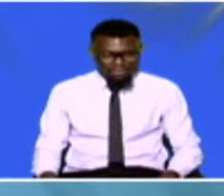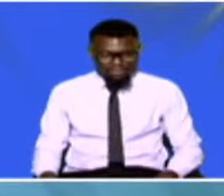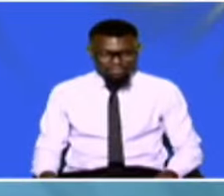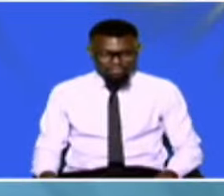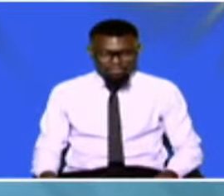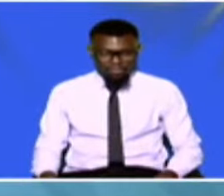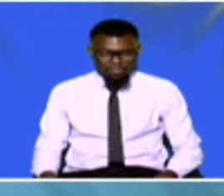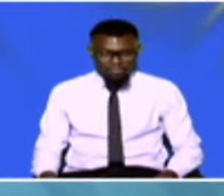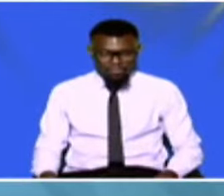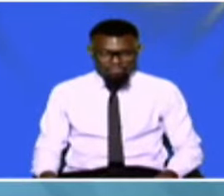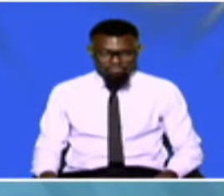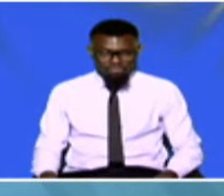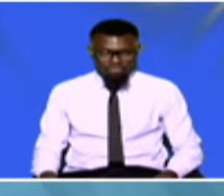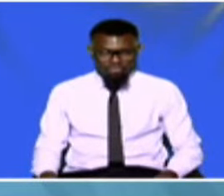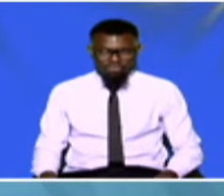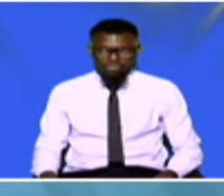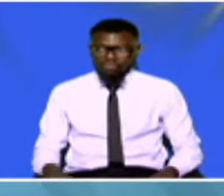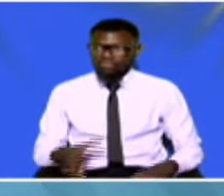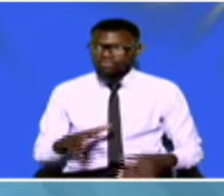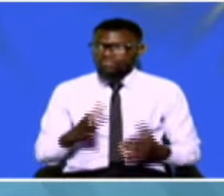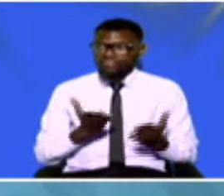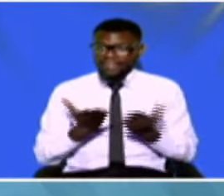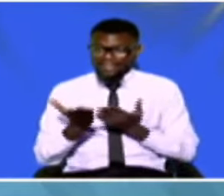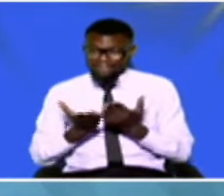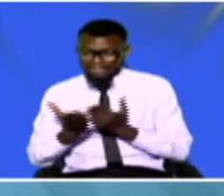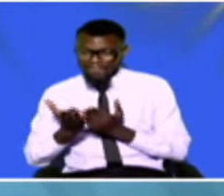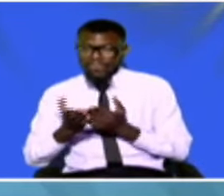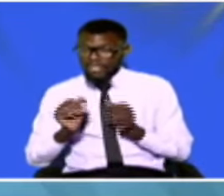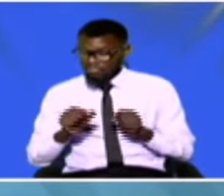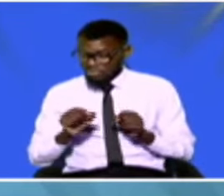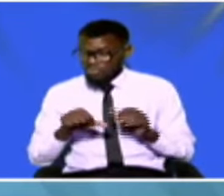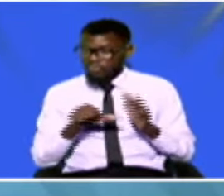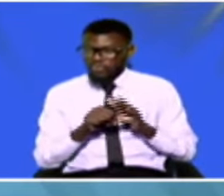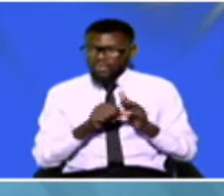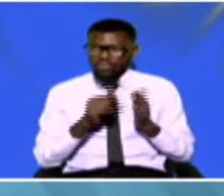Delivery of key public services could suffer as government proposes budget cuts.